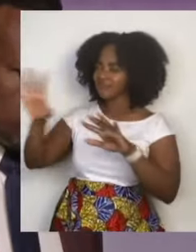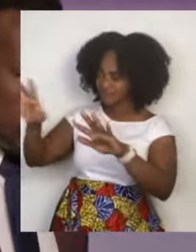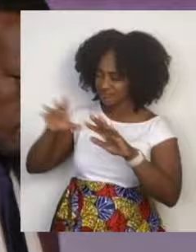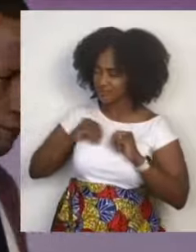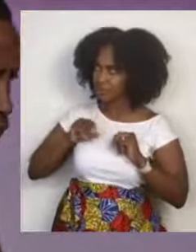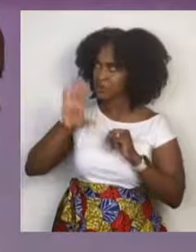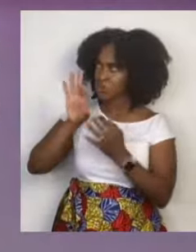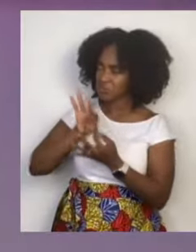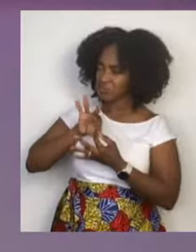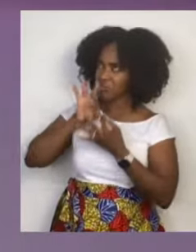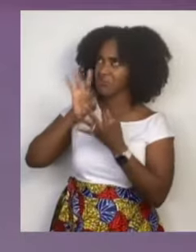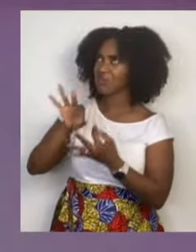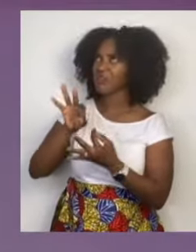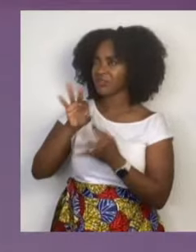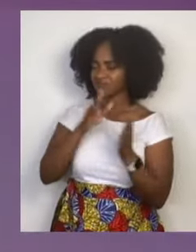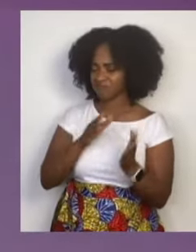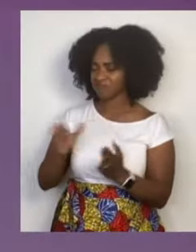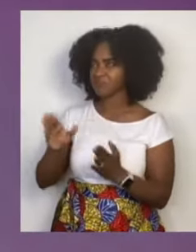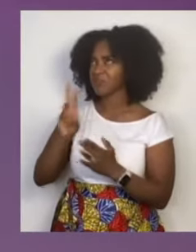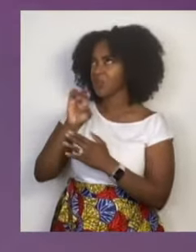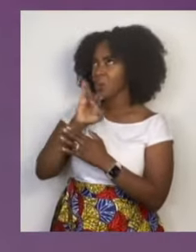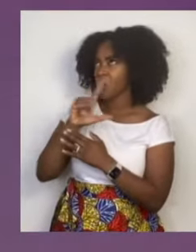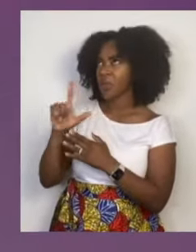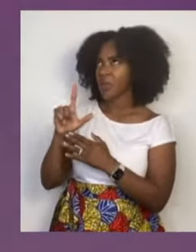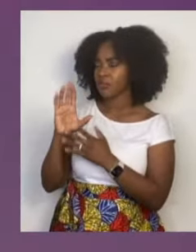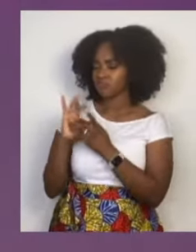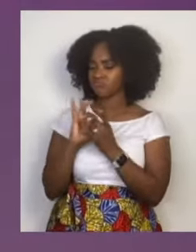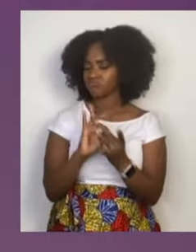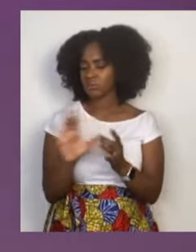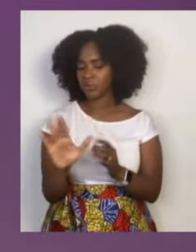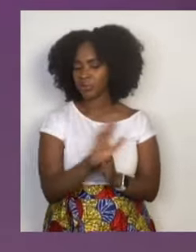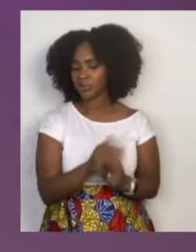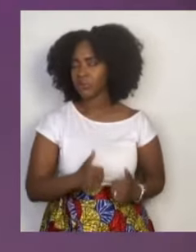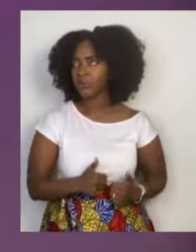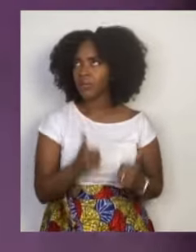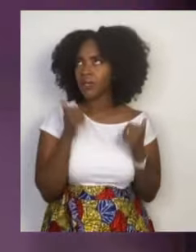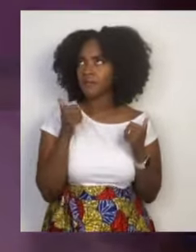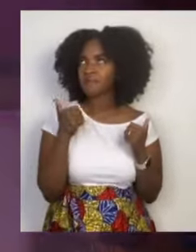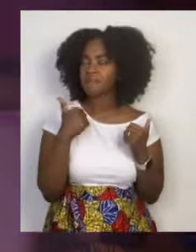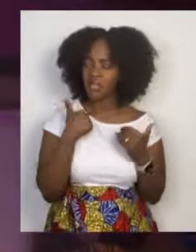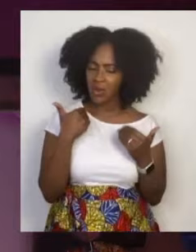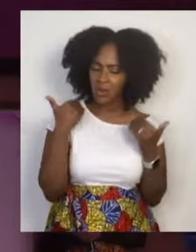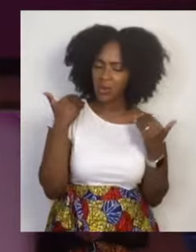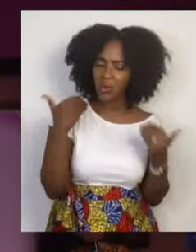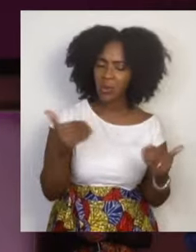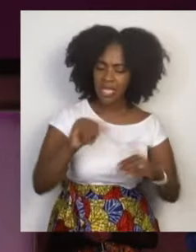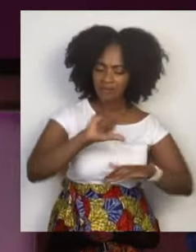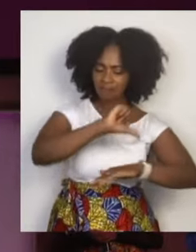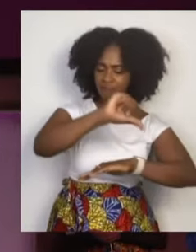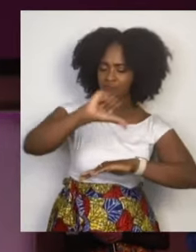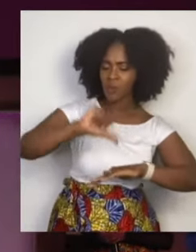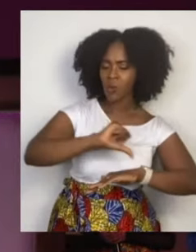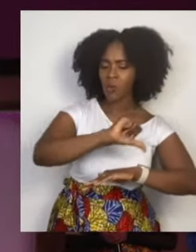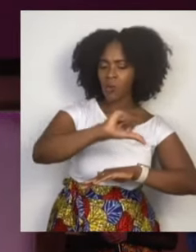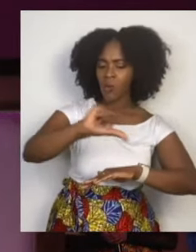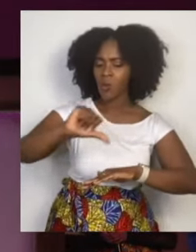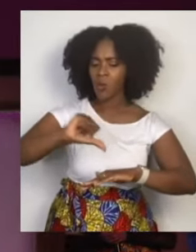life. Father, I anoint them even now. I thank you,